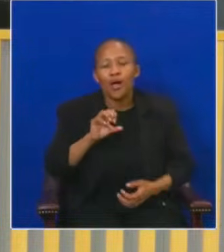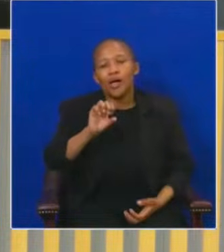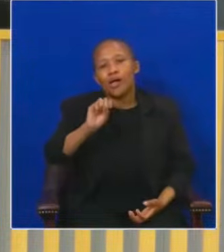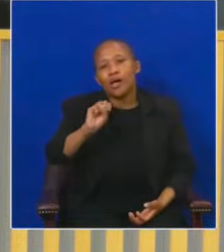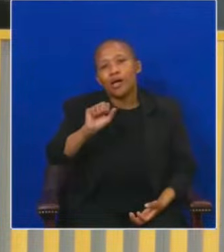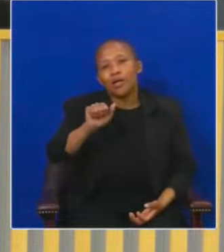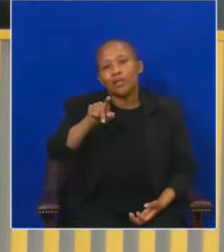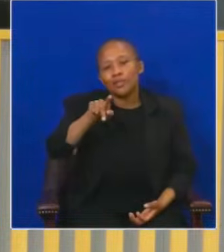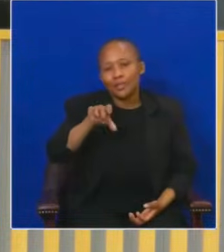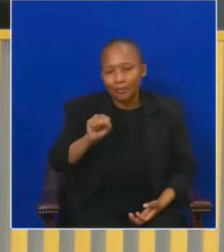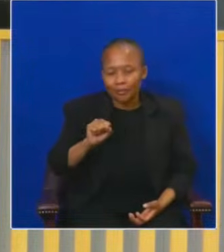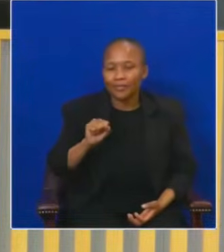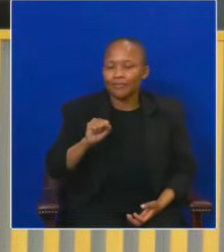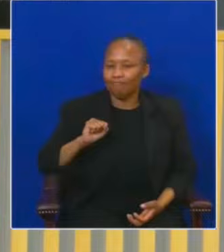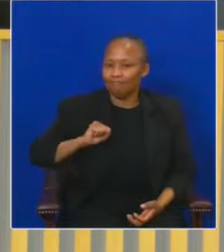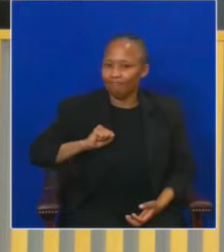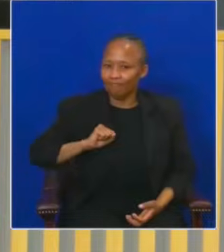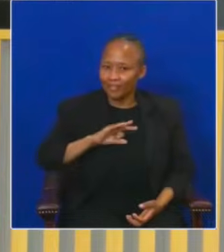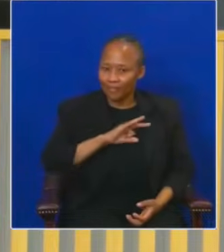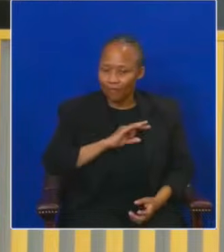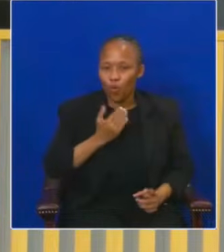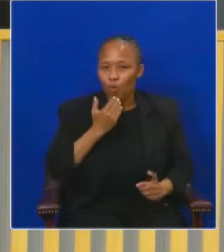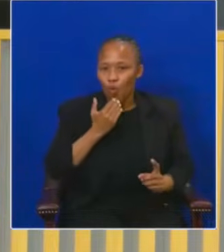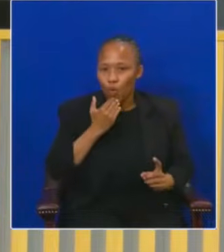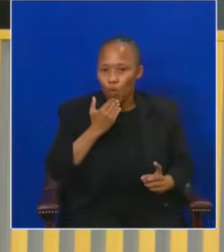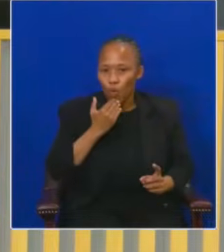Brigadier Ngwashu